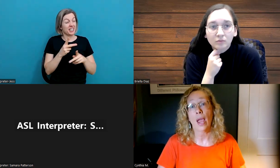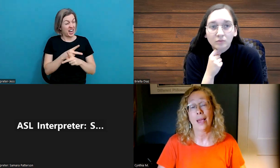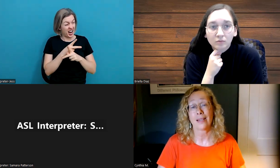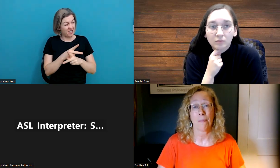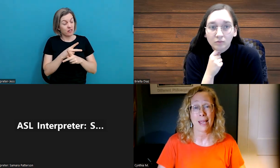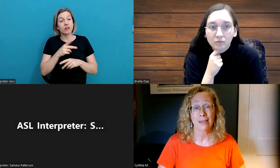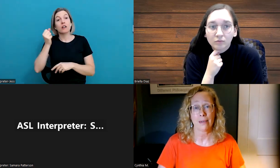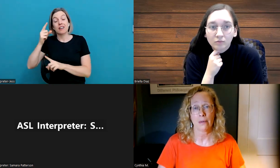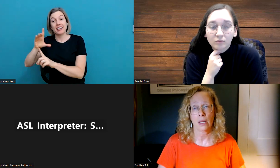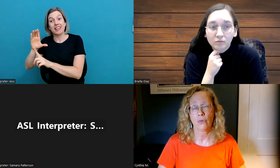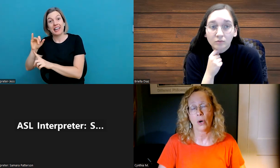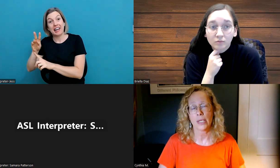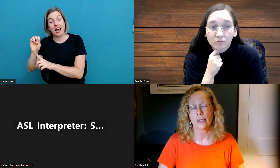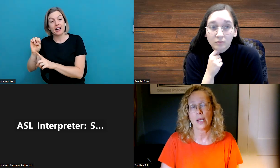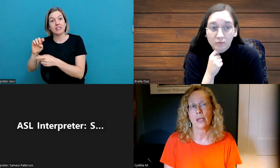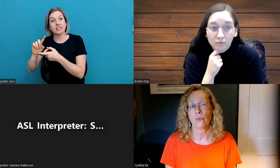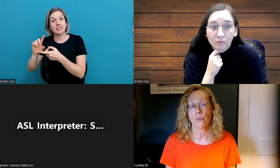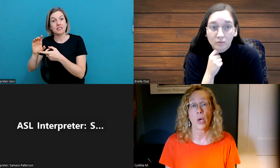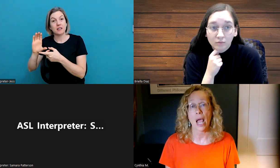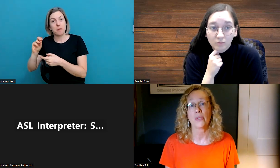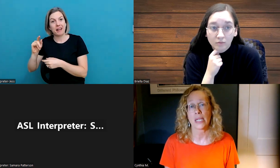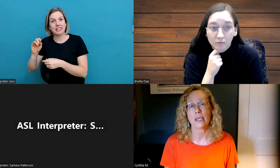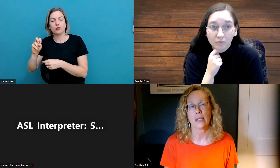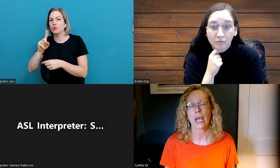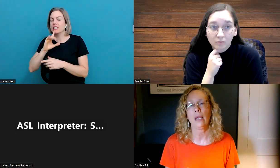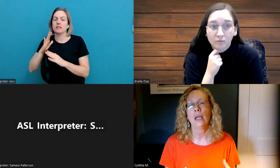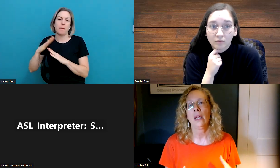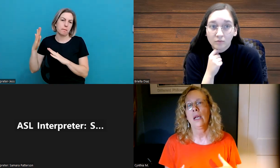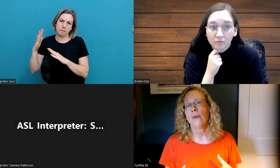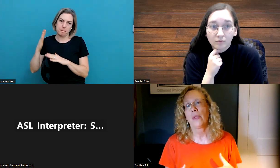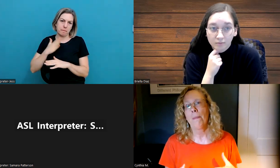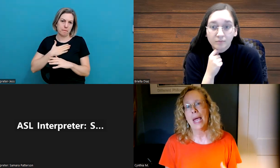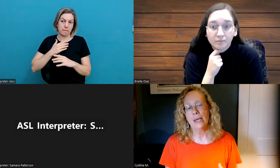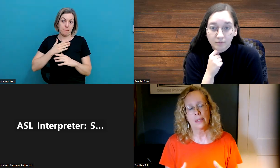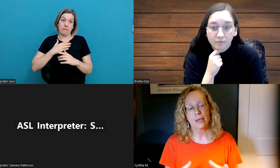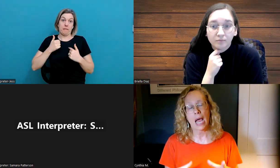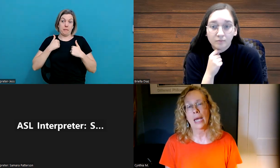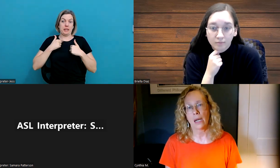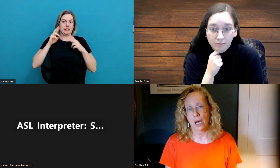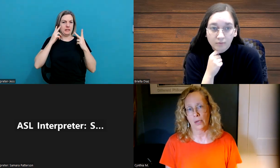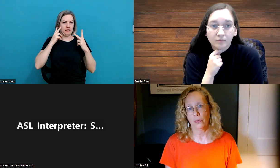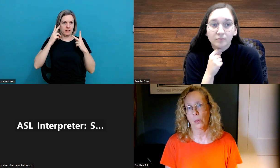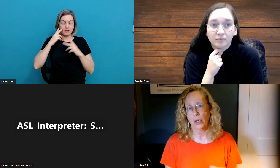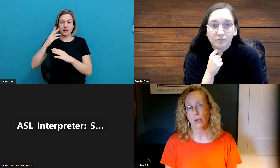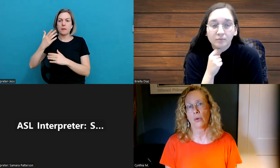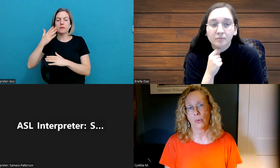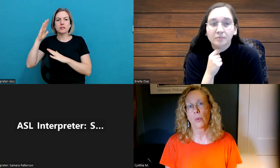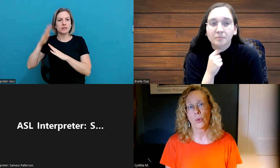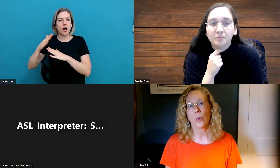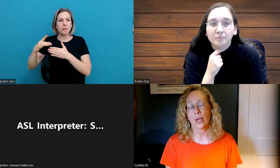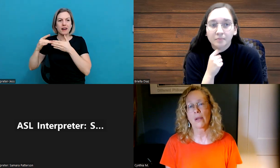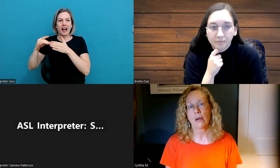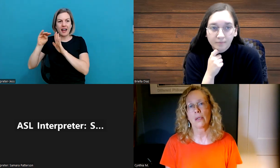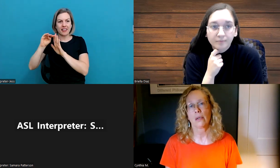Companions has the best, as far as what I've seen to date, the best guidelines for what you look for